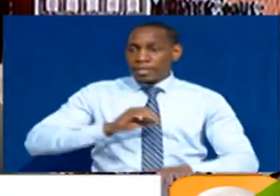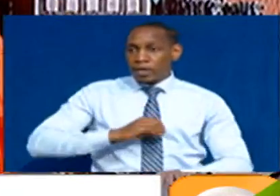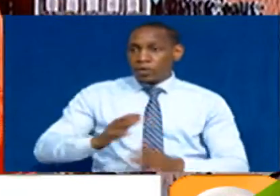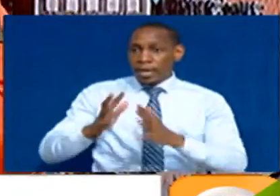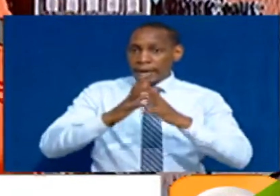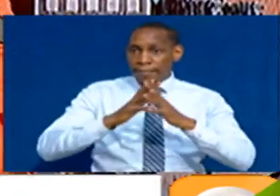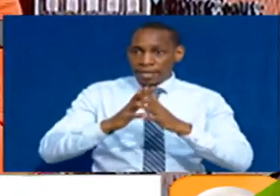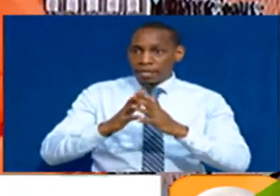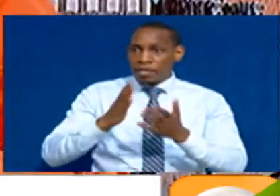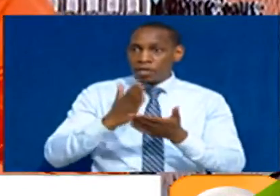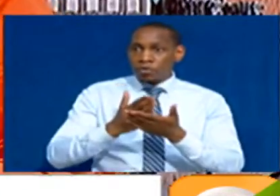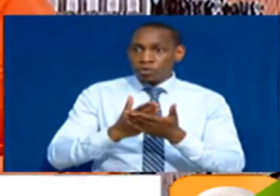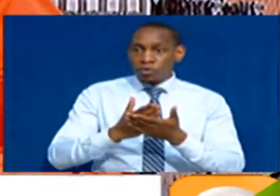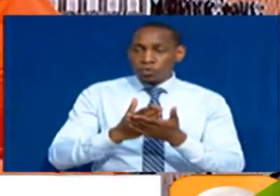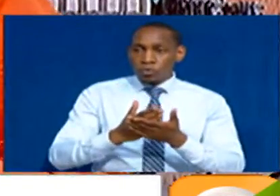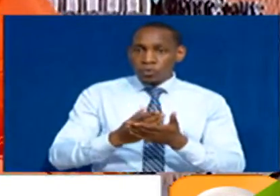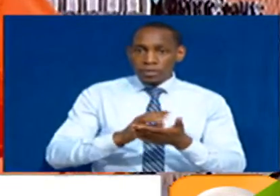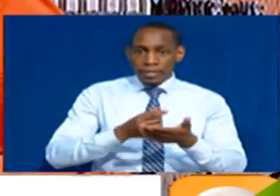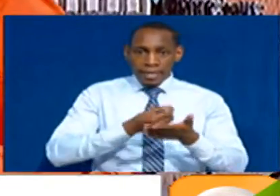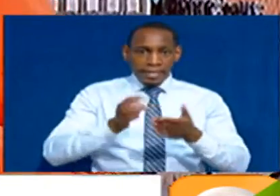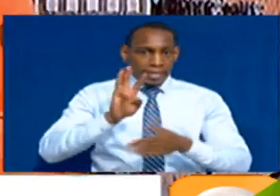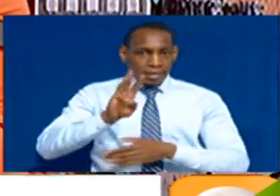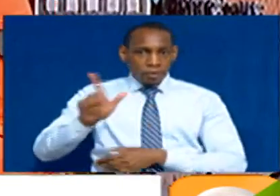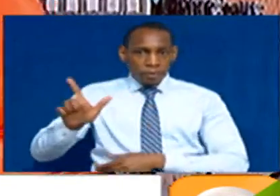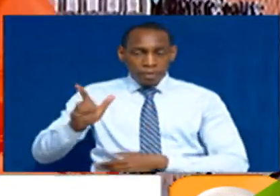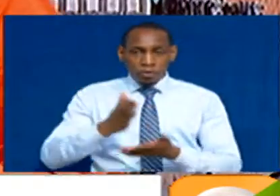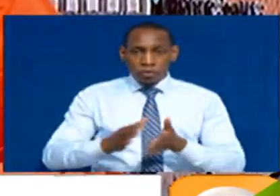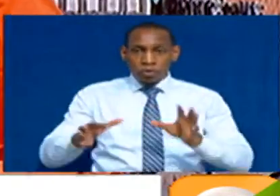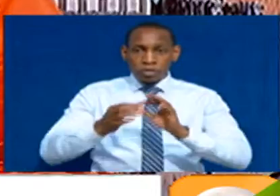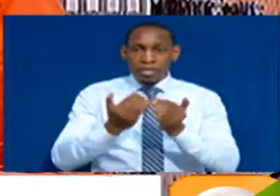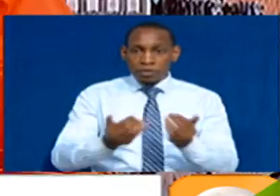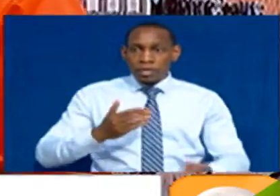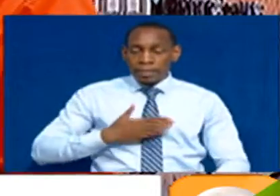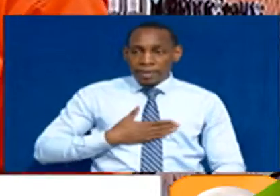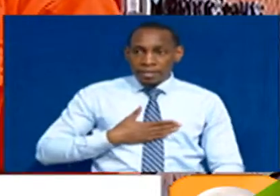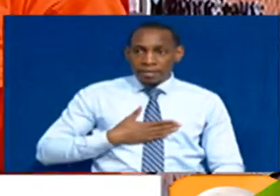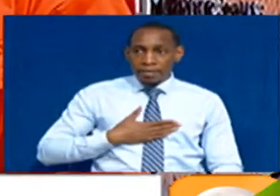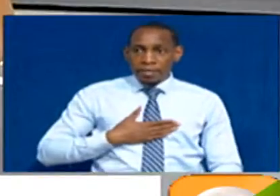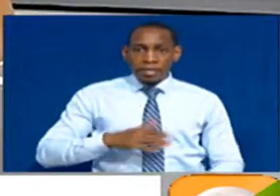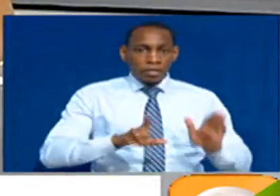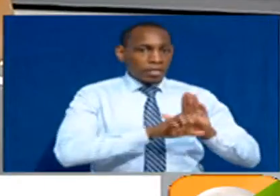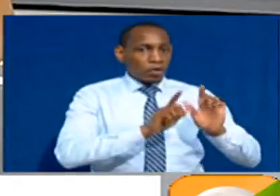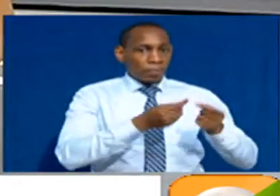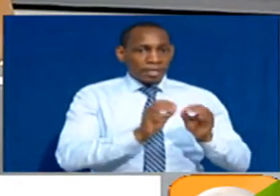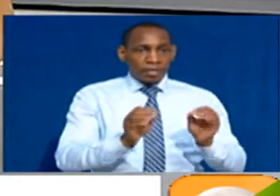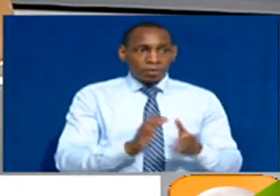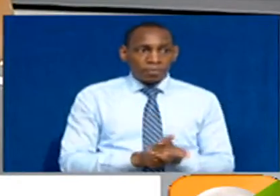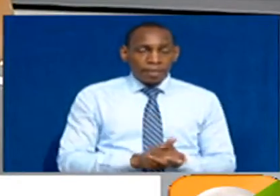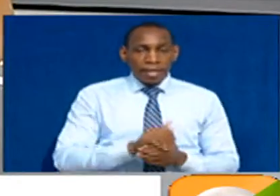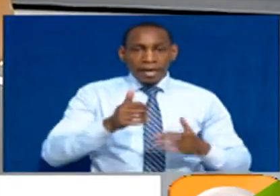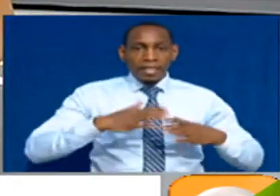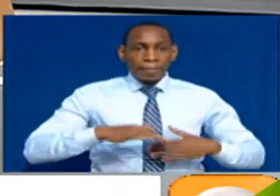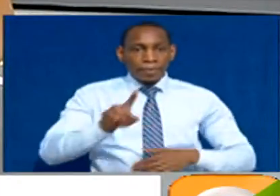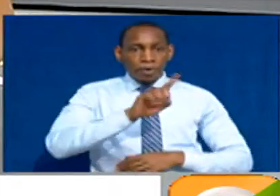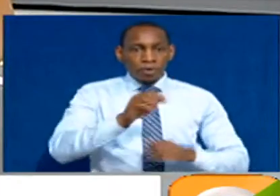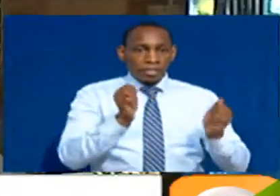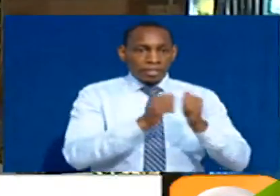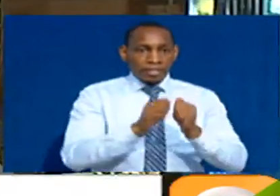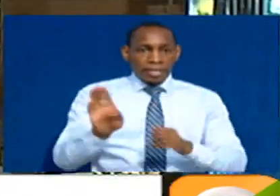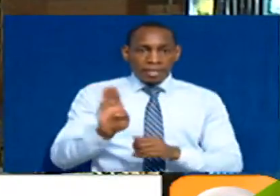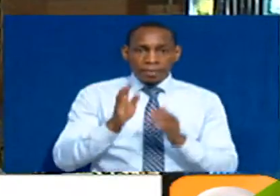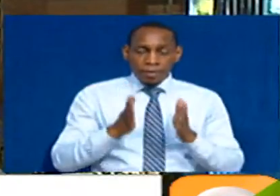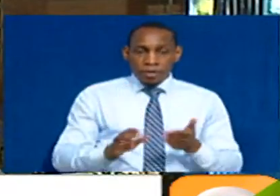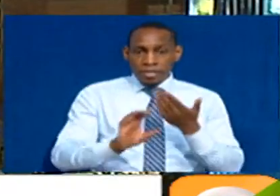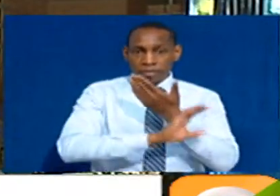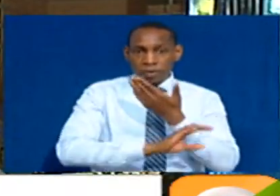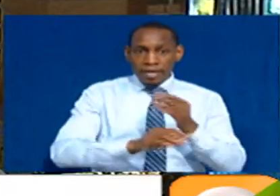own in the US, I put it in my will and I say, this belongs to my children. There's nothing illegal there. A section of Kenyans would ask, if 10 billionaires in this